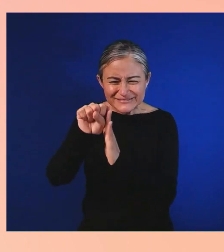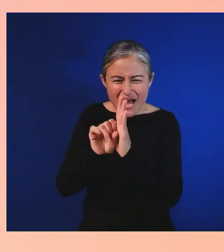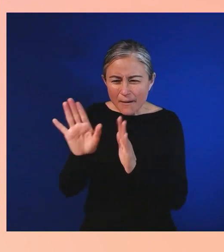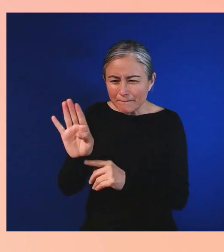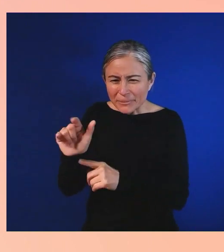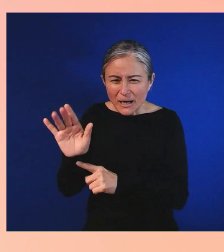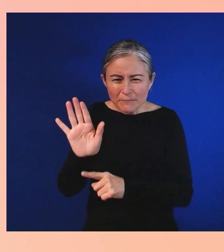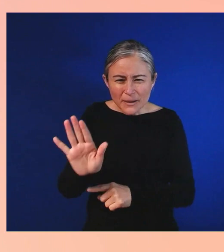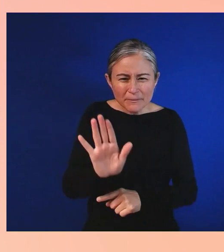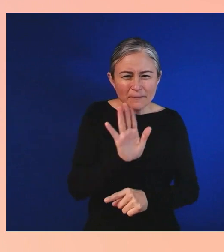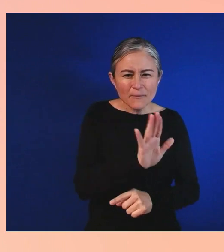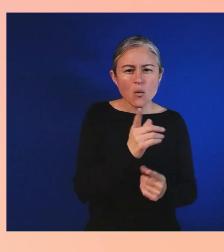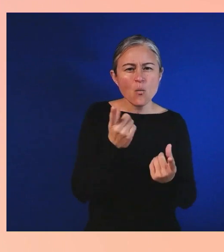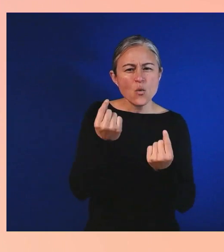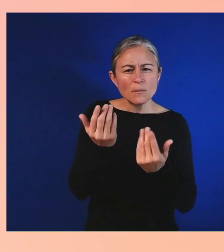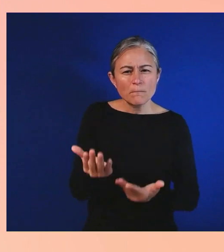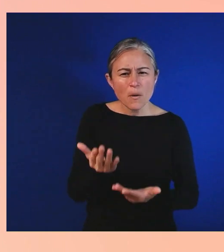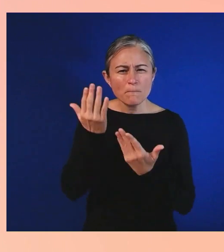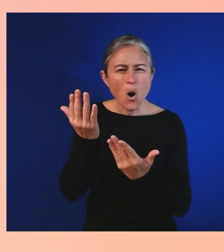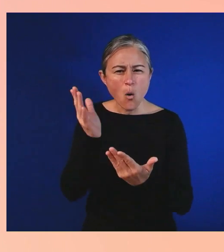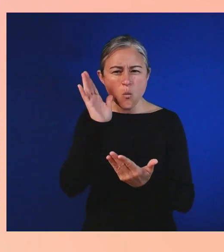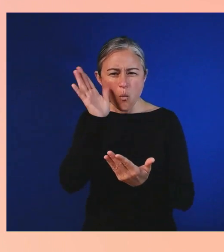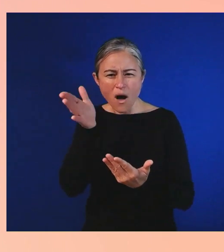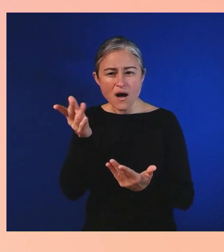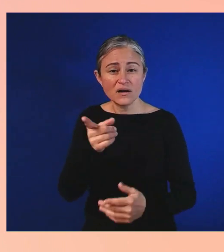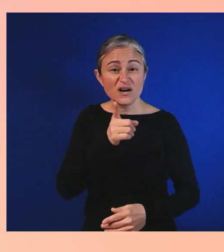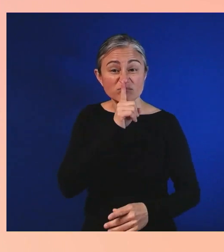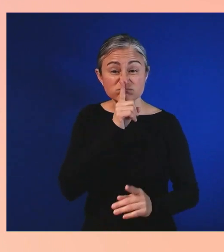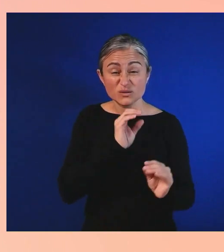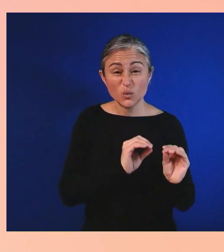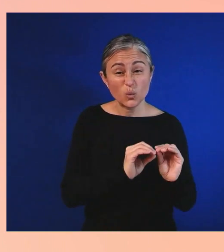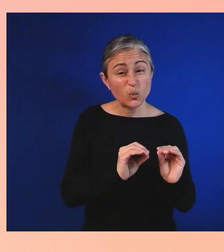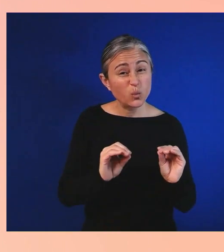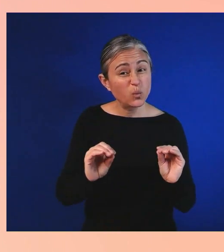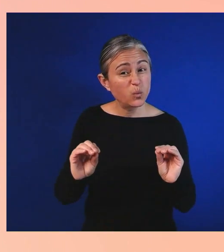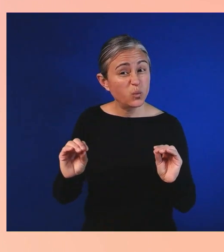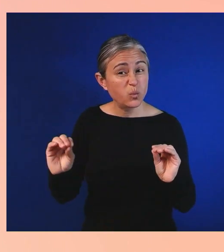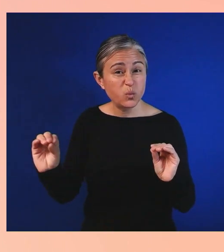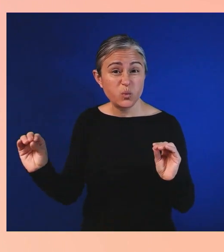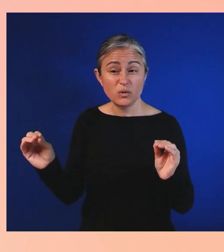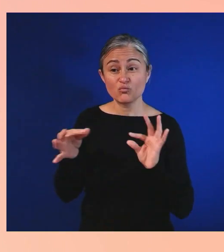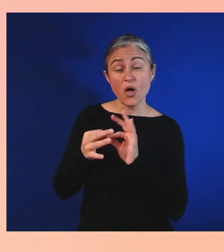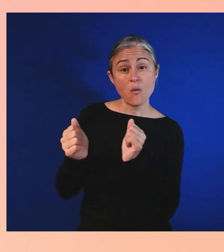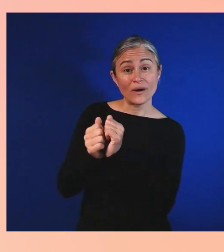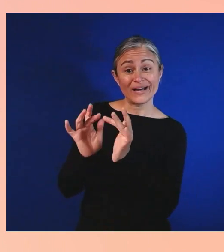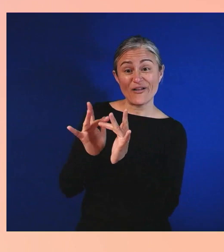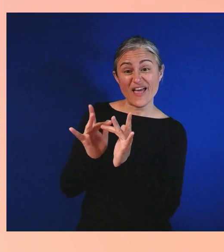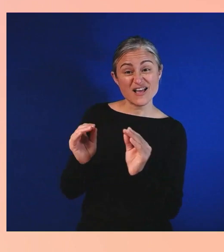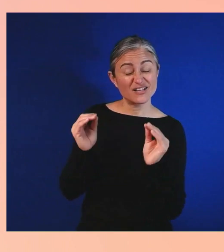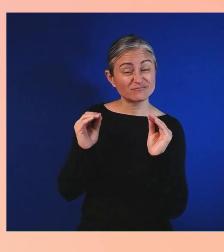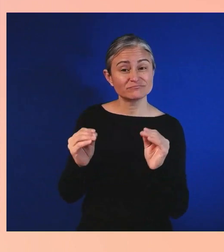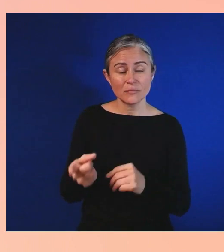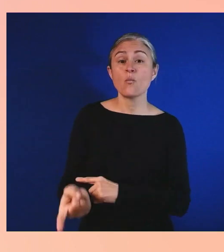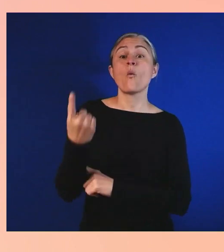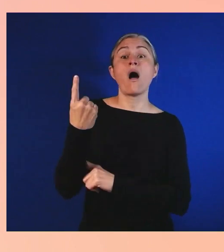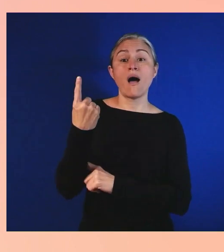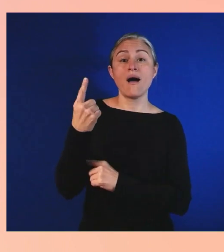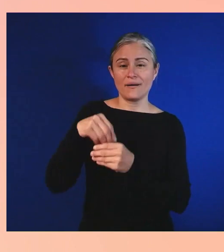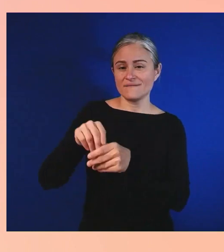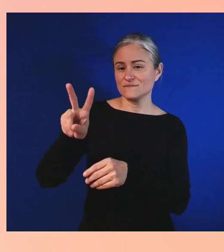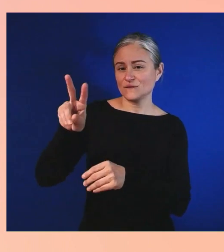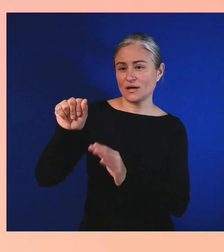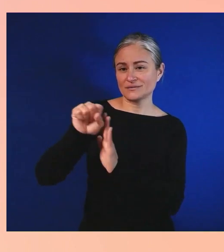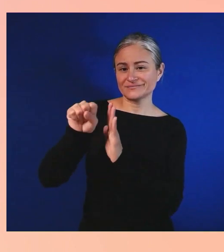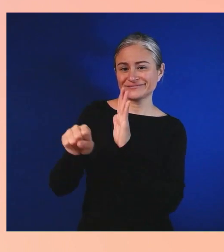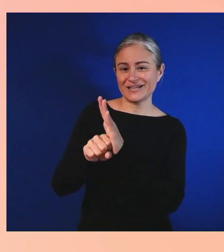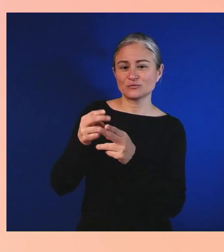access. There is a bill in Virginia, it's SB 1322, that's looking at adding language into